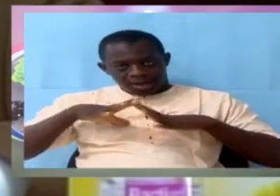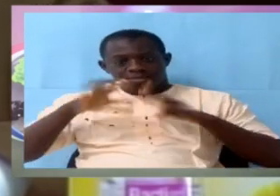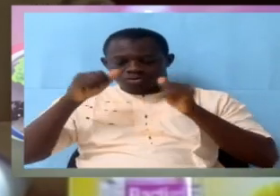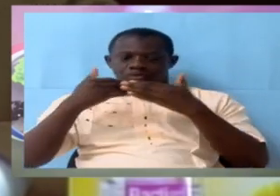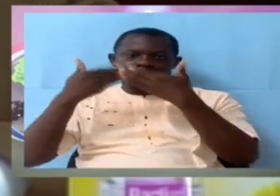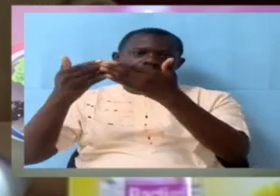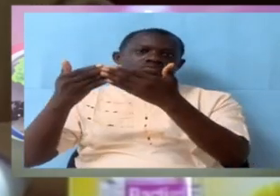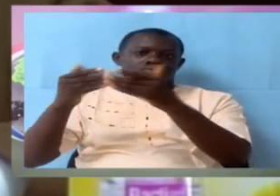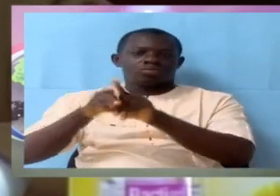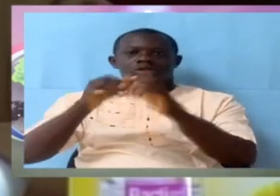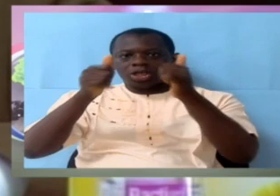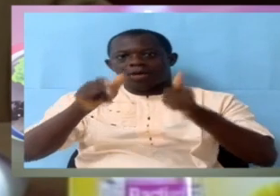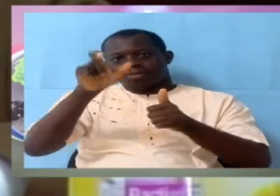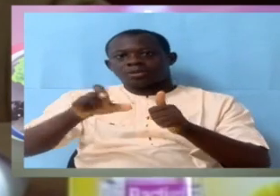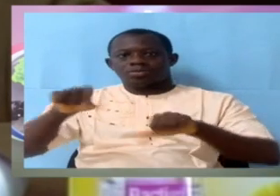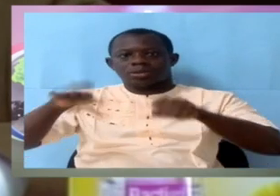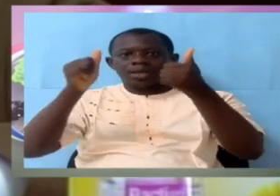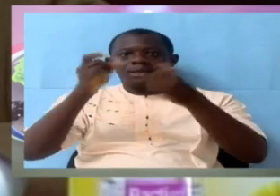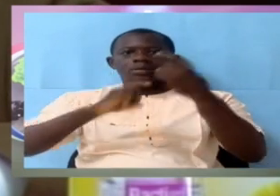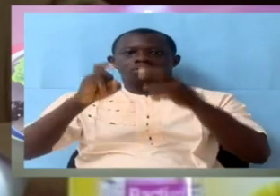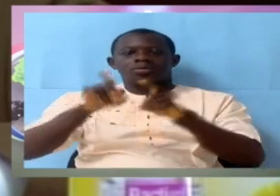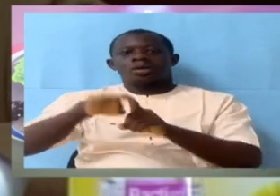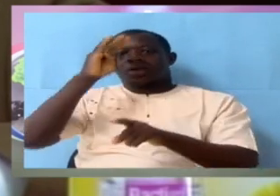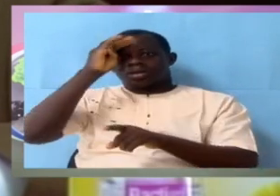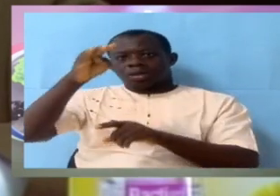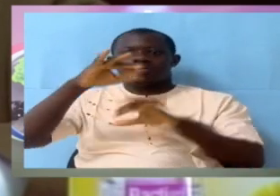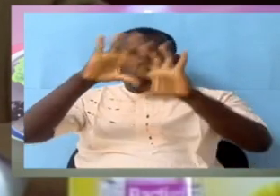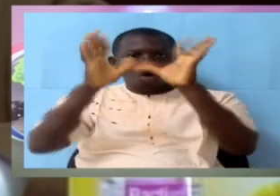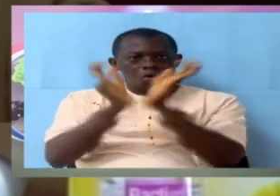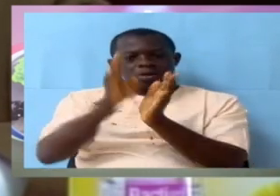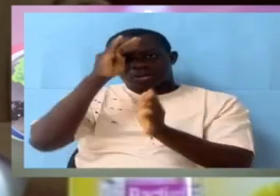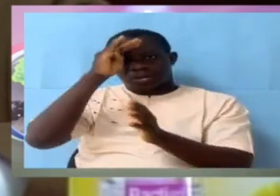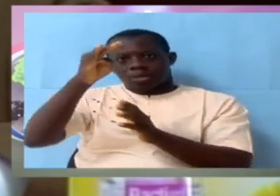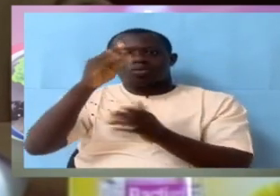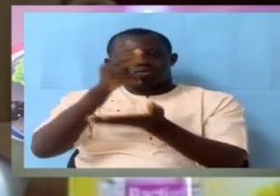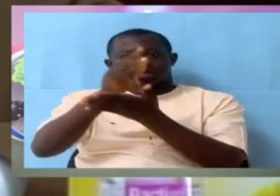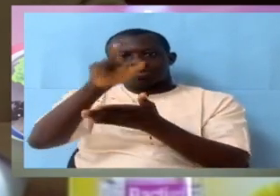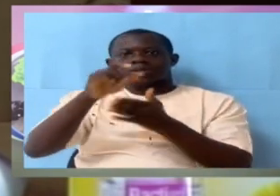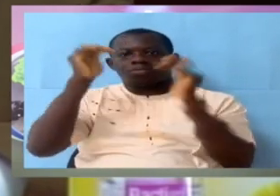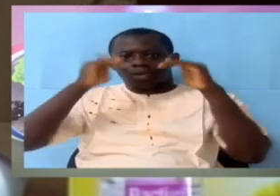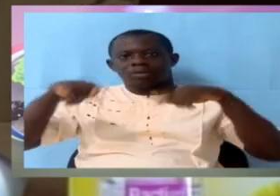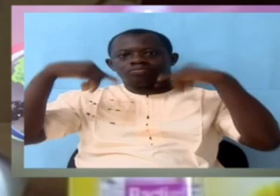Thank you. Thank you all very much indeed, and thank you, witness. The meeting is adjourned.